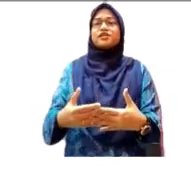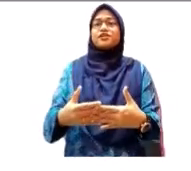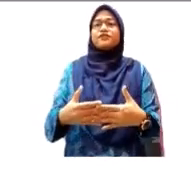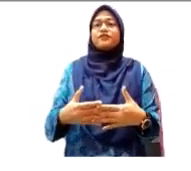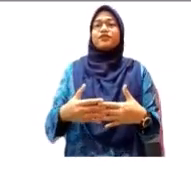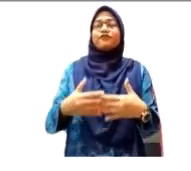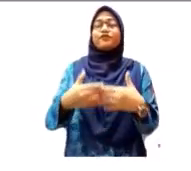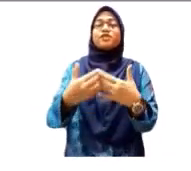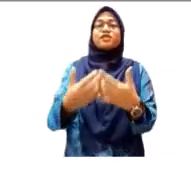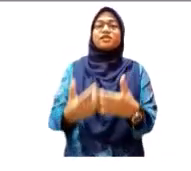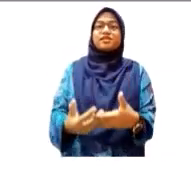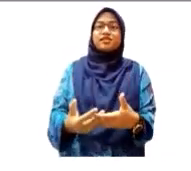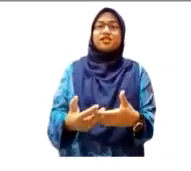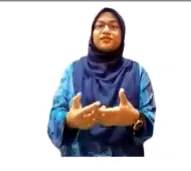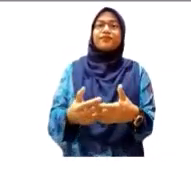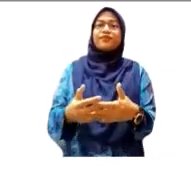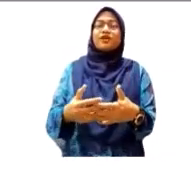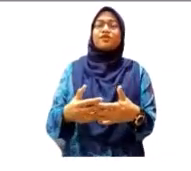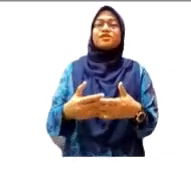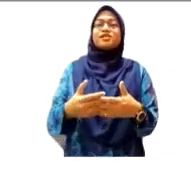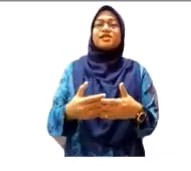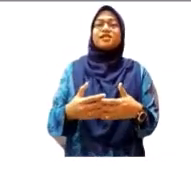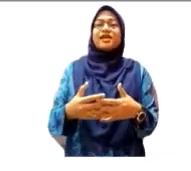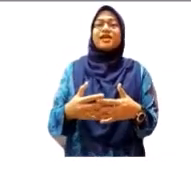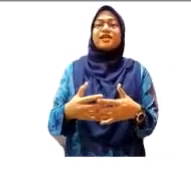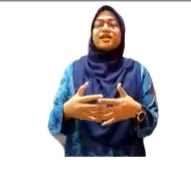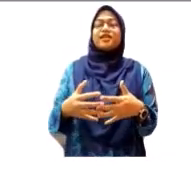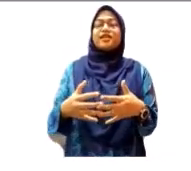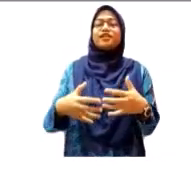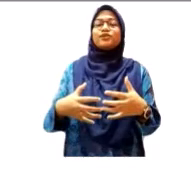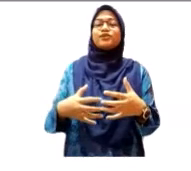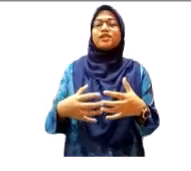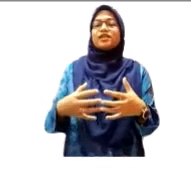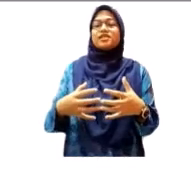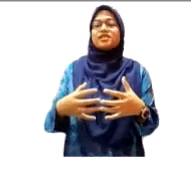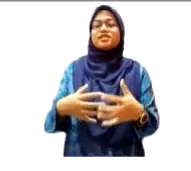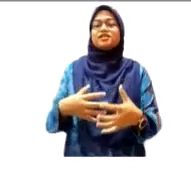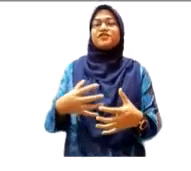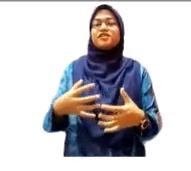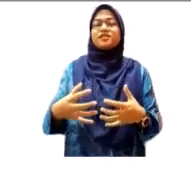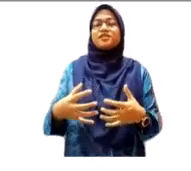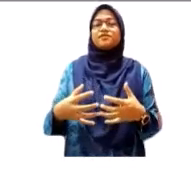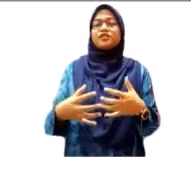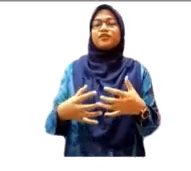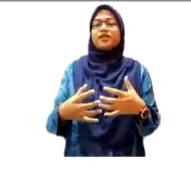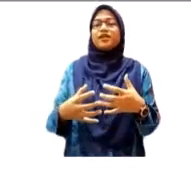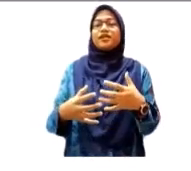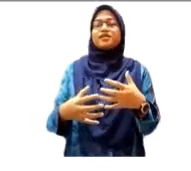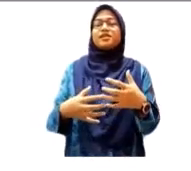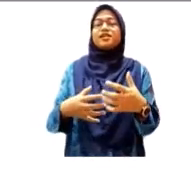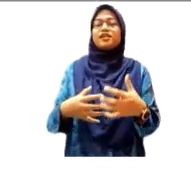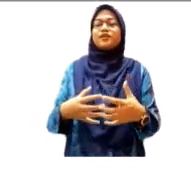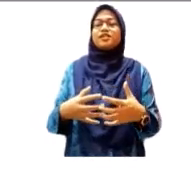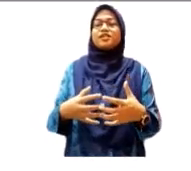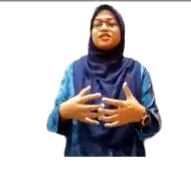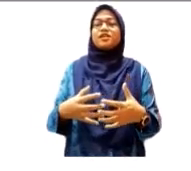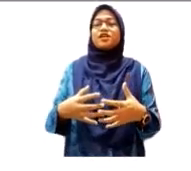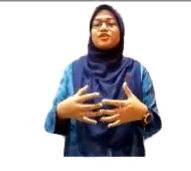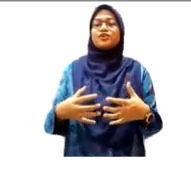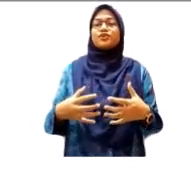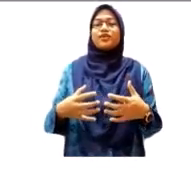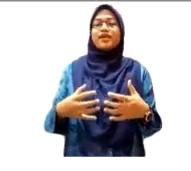research, for future researcher, I would suggest that they include these differences between sign